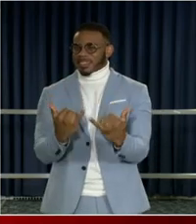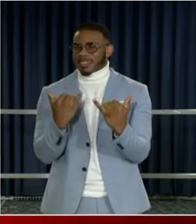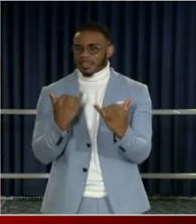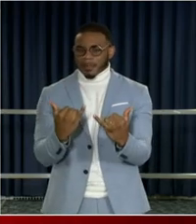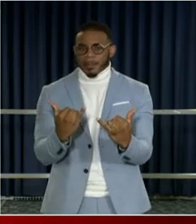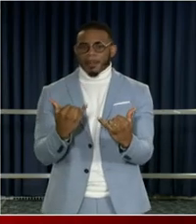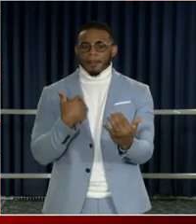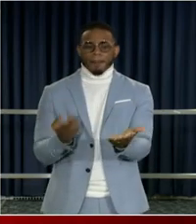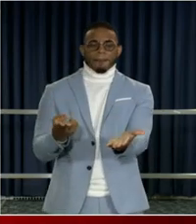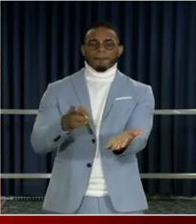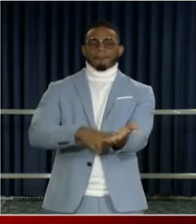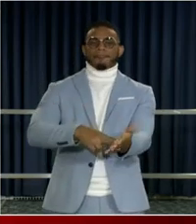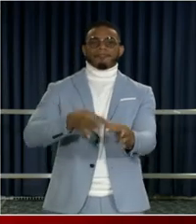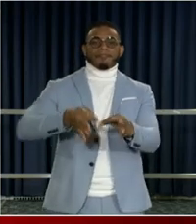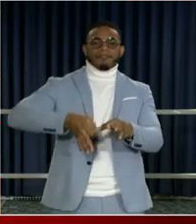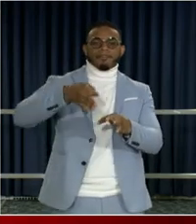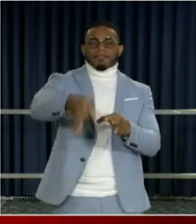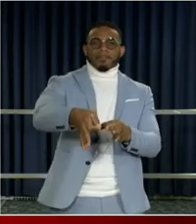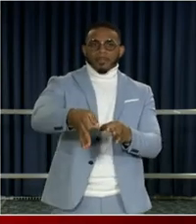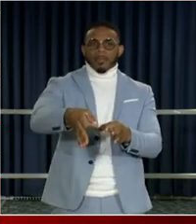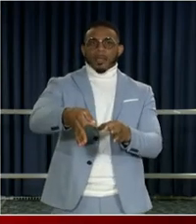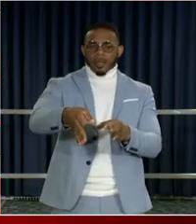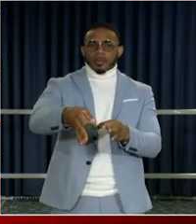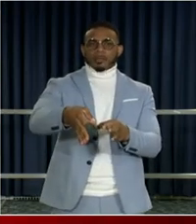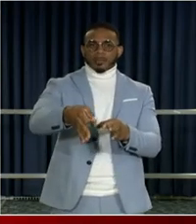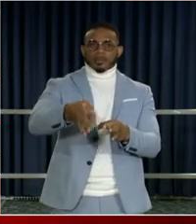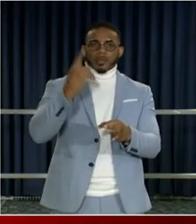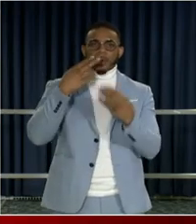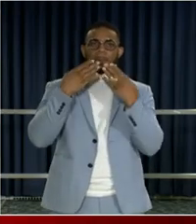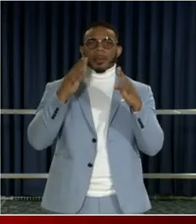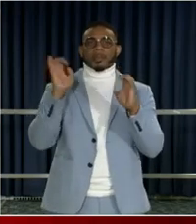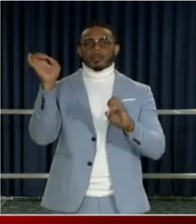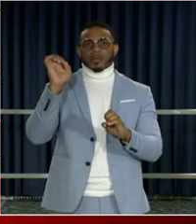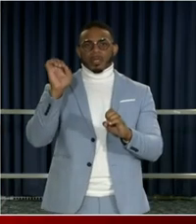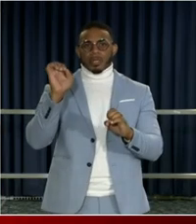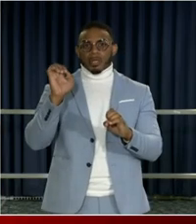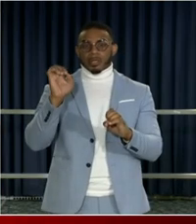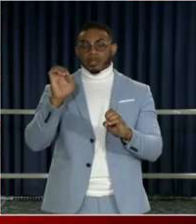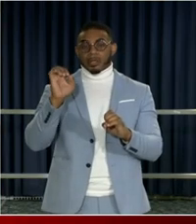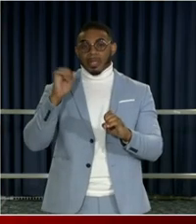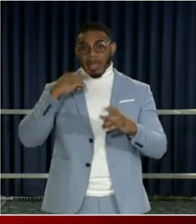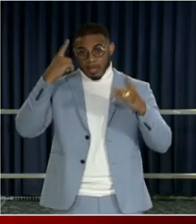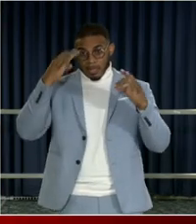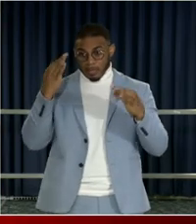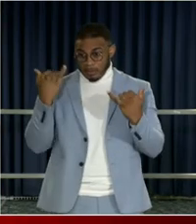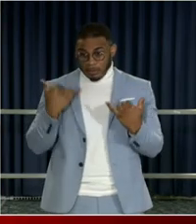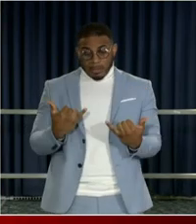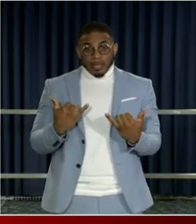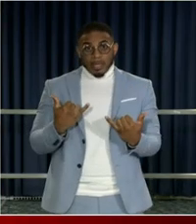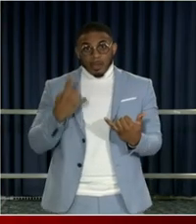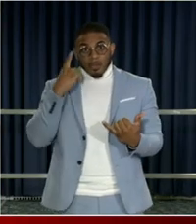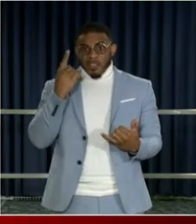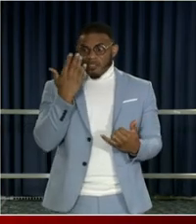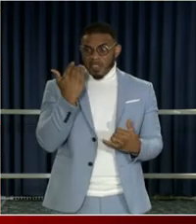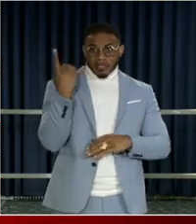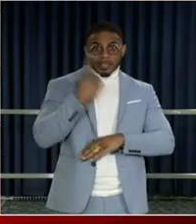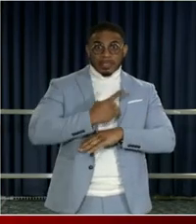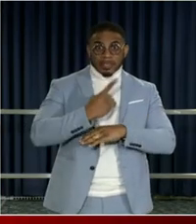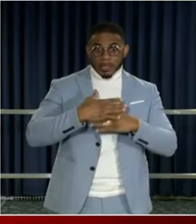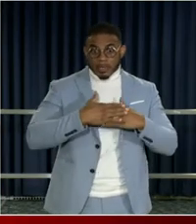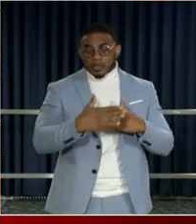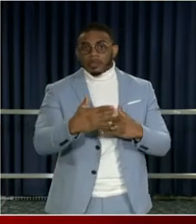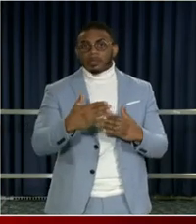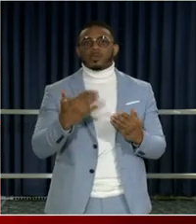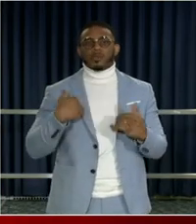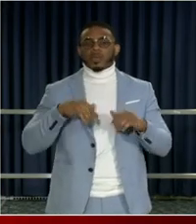Today, I signed an extension of the public emergency that I could declare today for 15 days